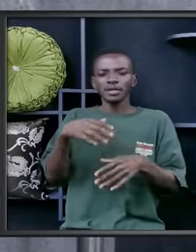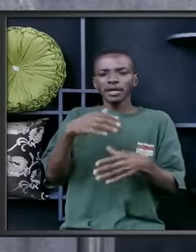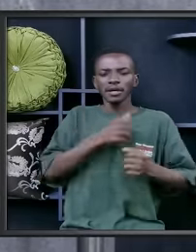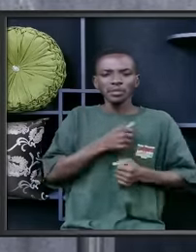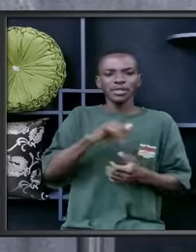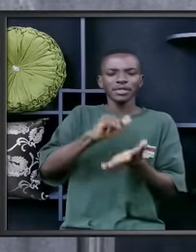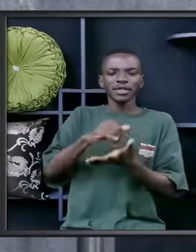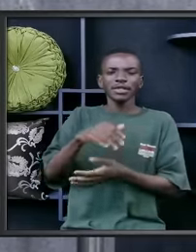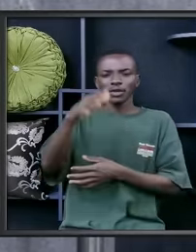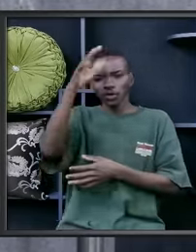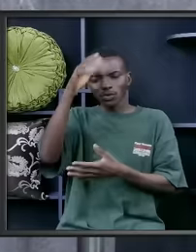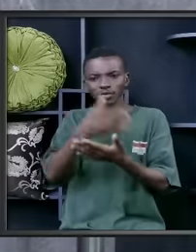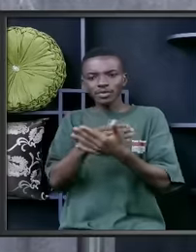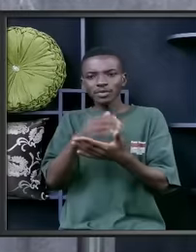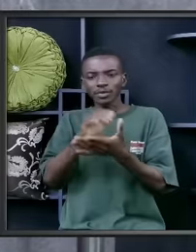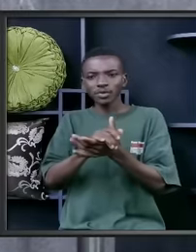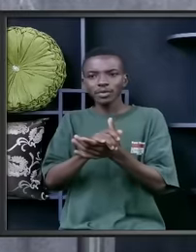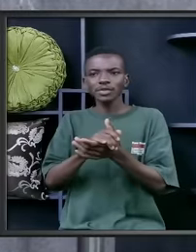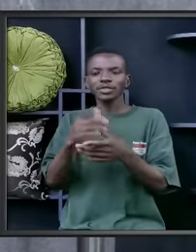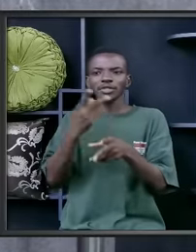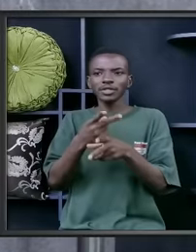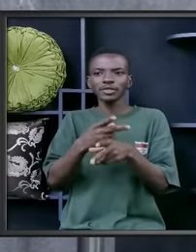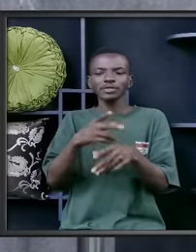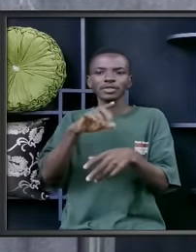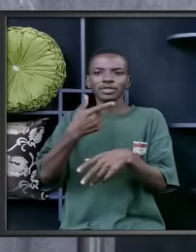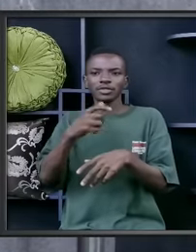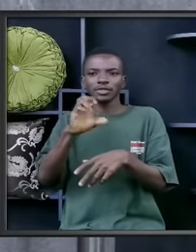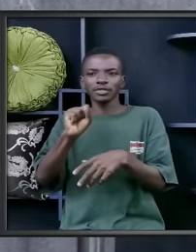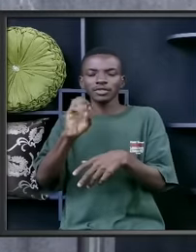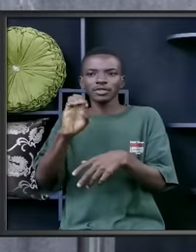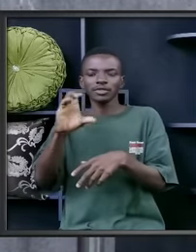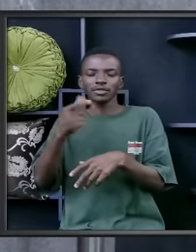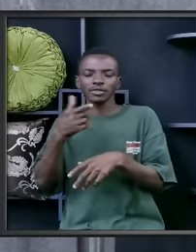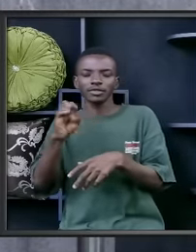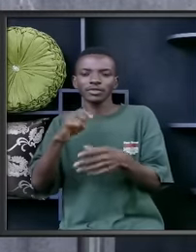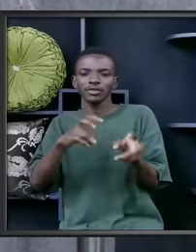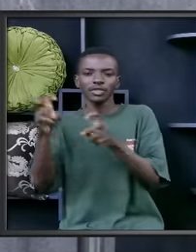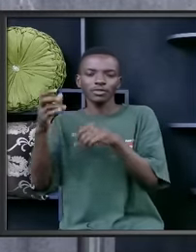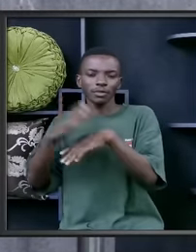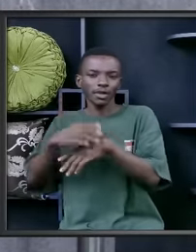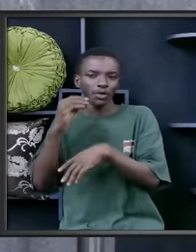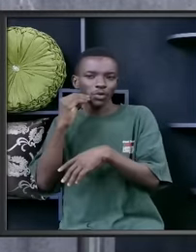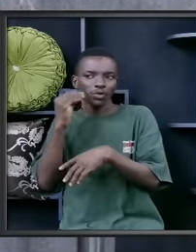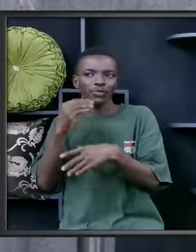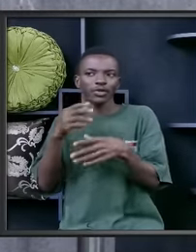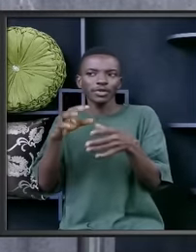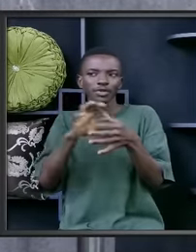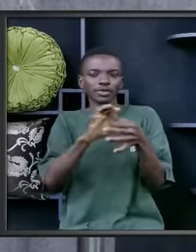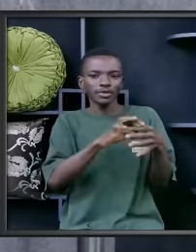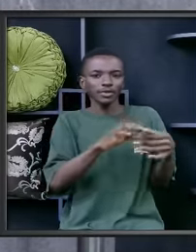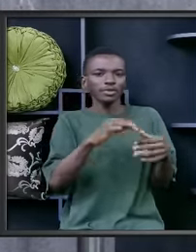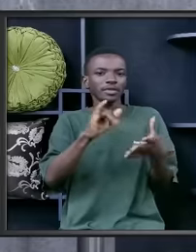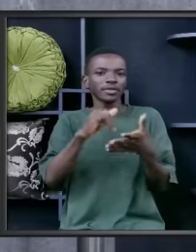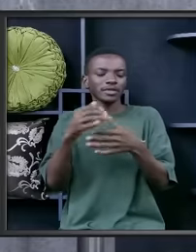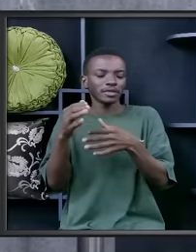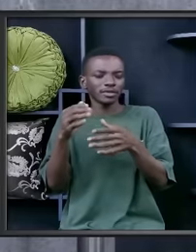army where my husband keep, where they drive me. Say, sergeant, don't go, travel, go home. Say, I go, fee join una for the Sienna, where your